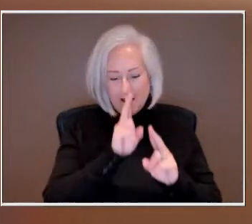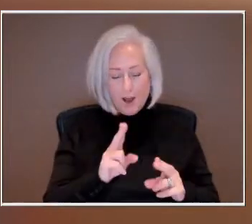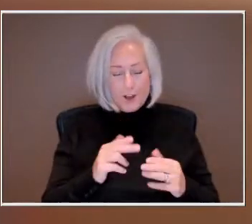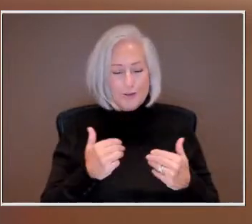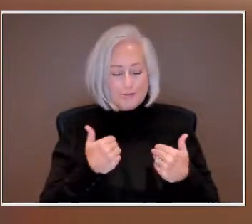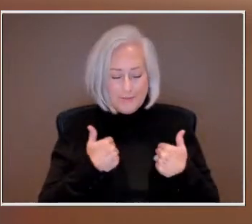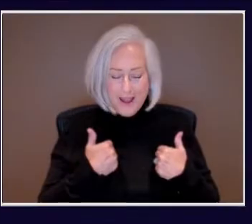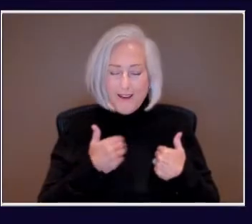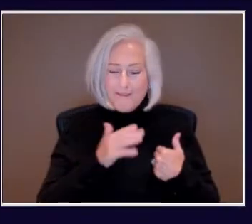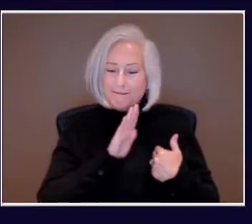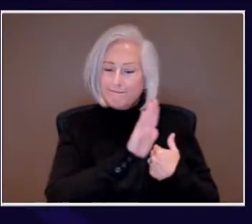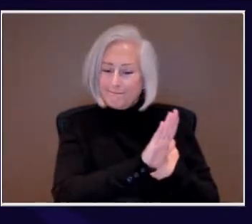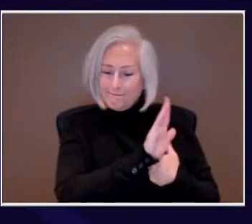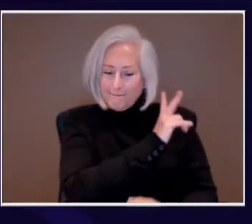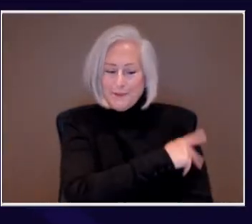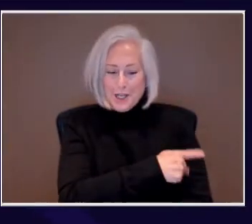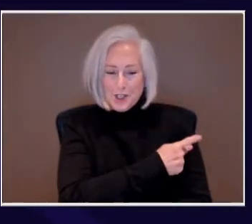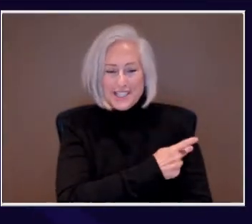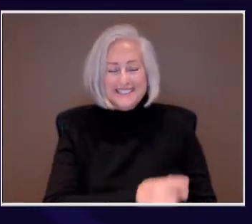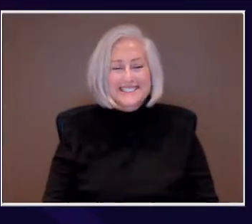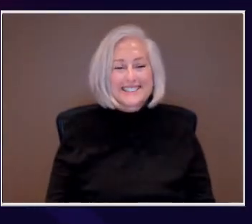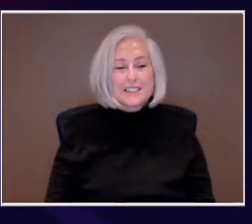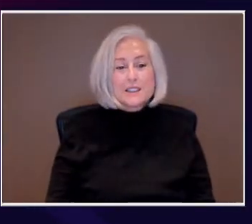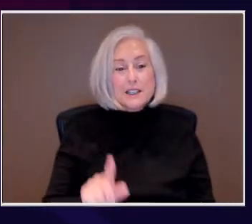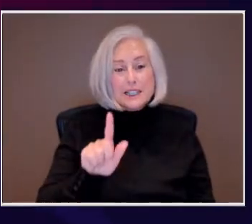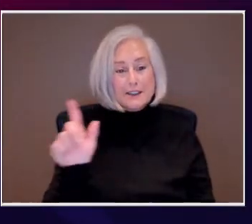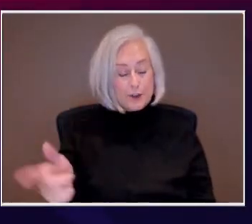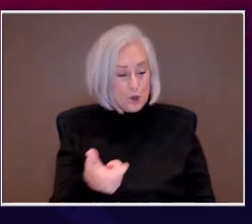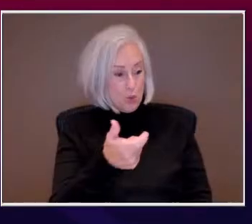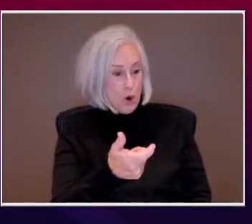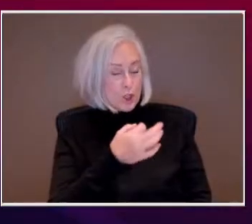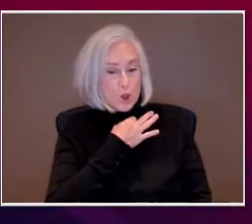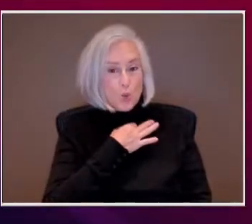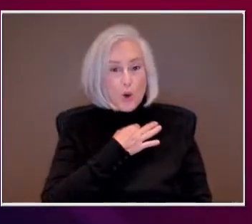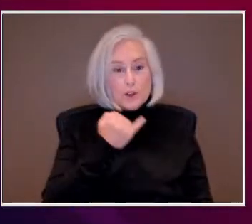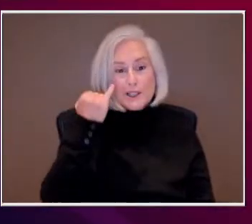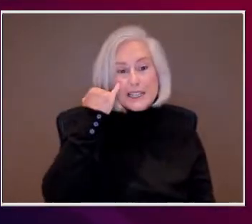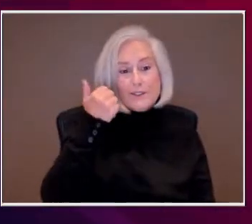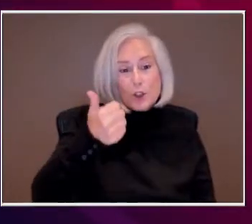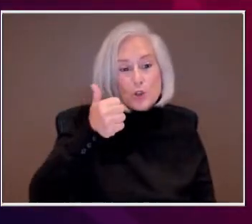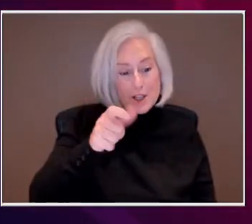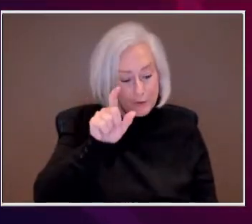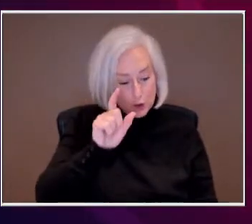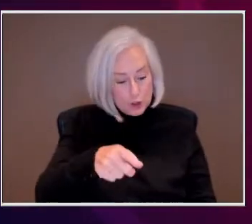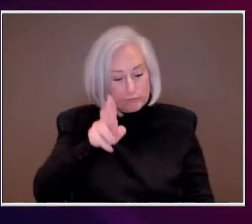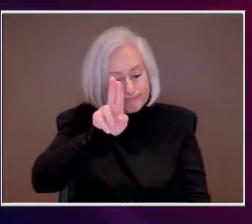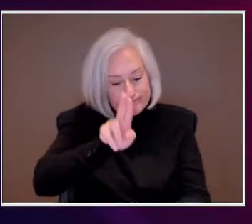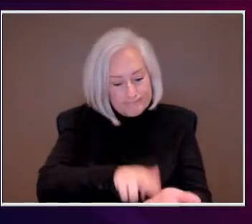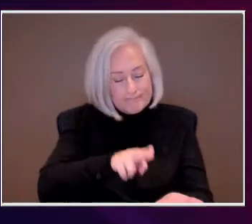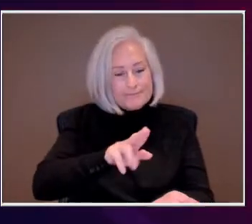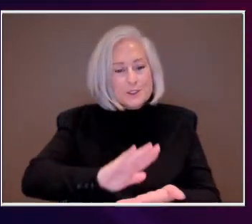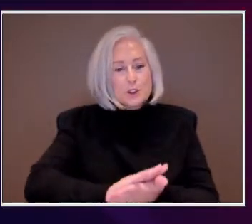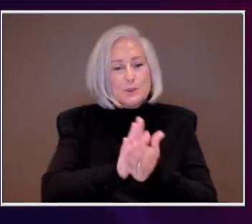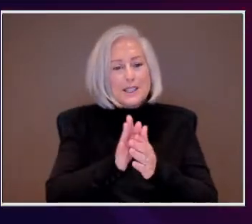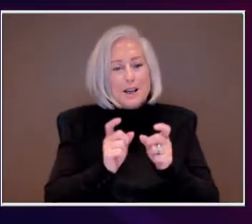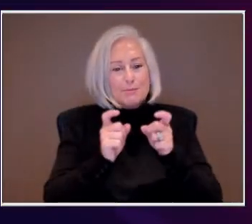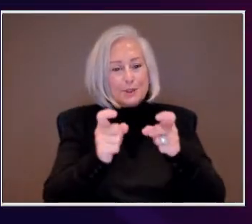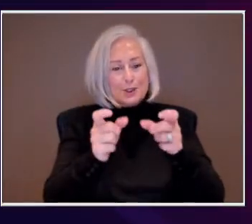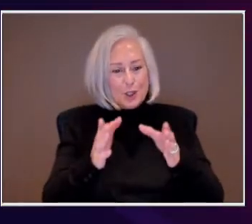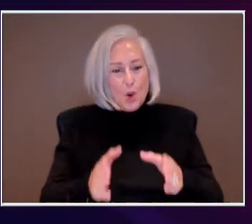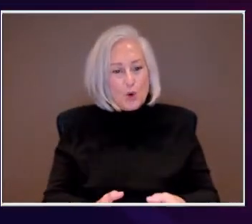of that. And if you're watching and wondering if you should be an organ donor, look at this example of a good